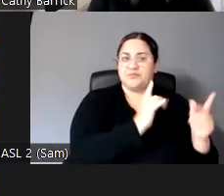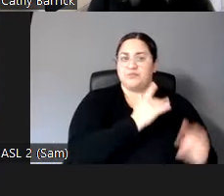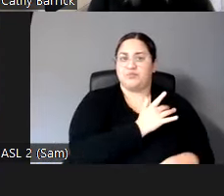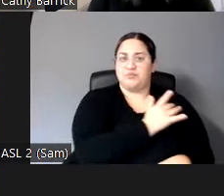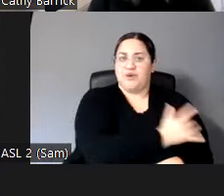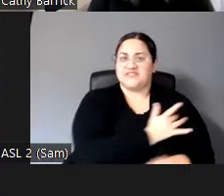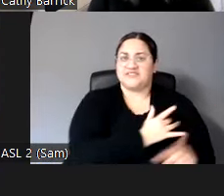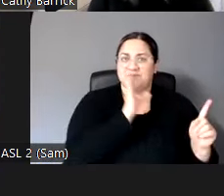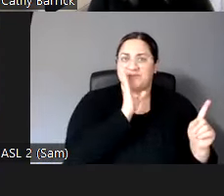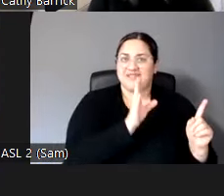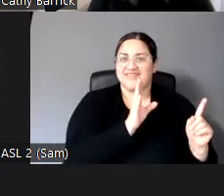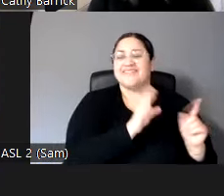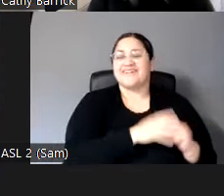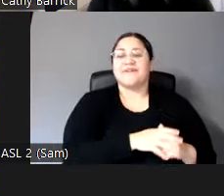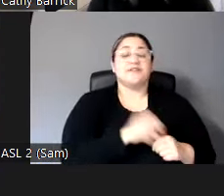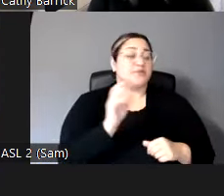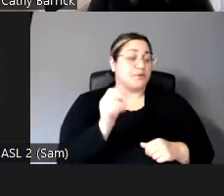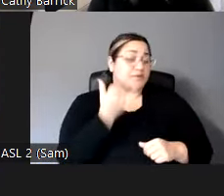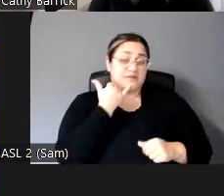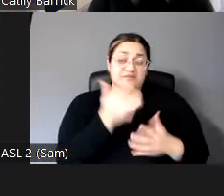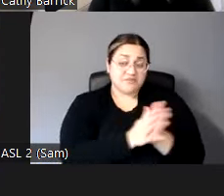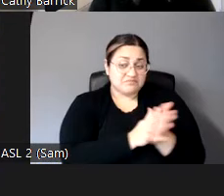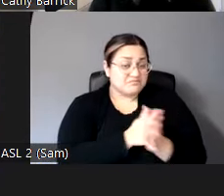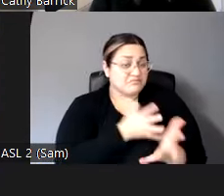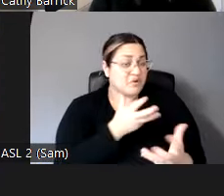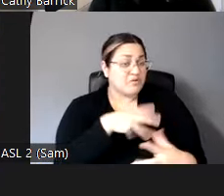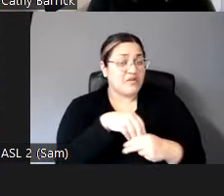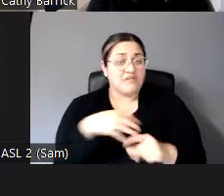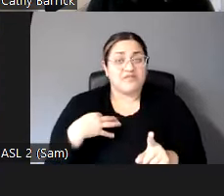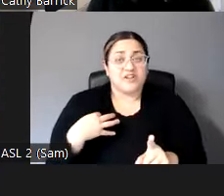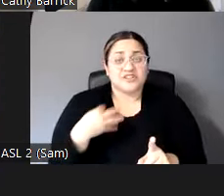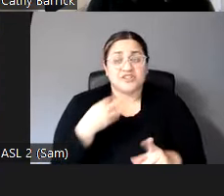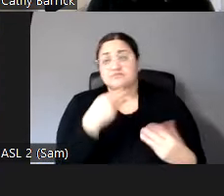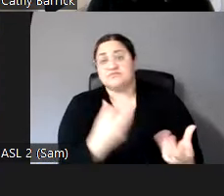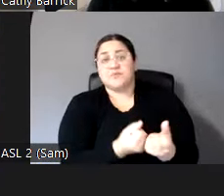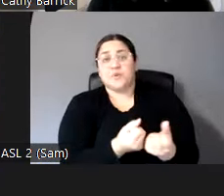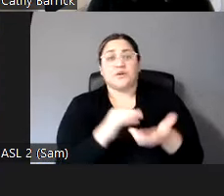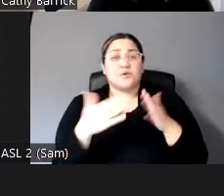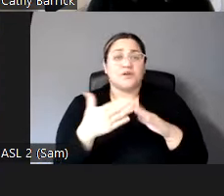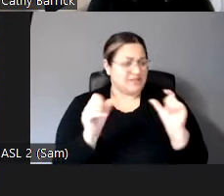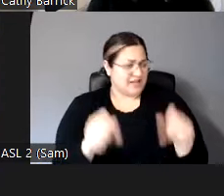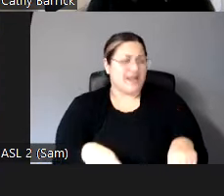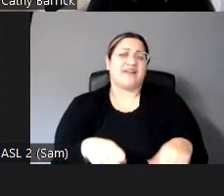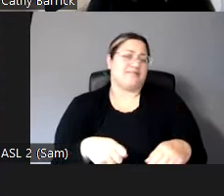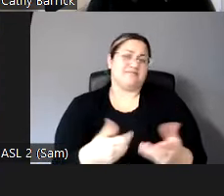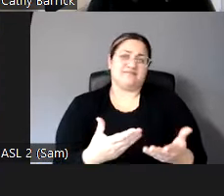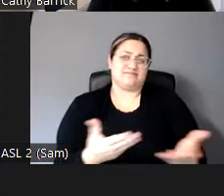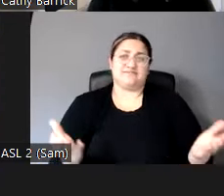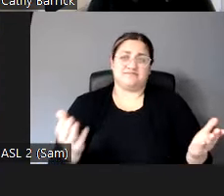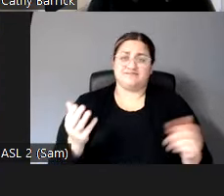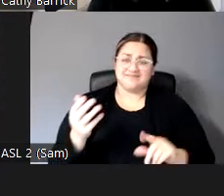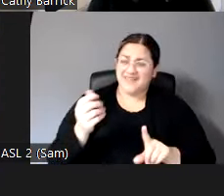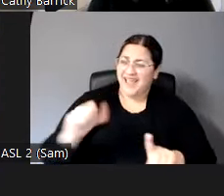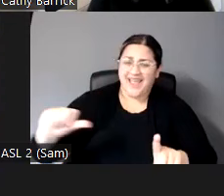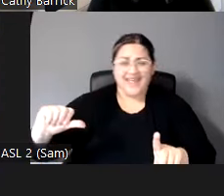giving back, and whether that's volunteer or financially, it's every action and every bit helps and goes a long way to make a